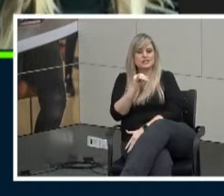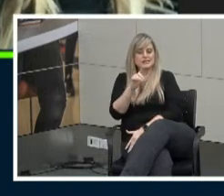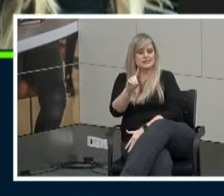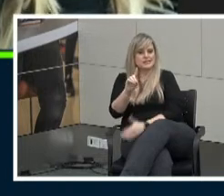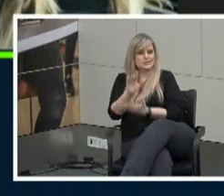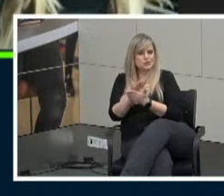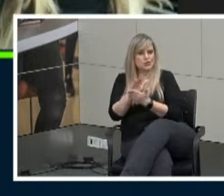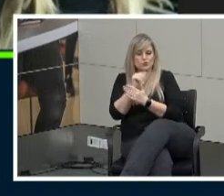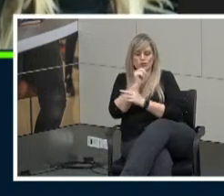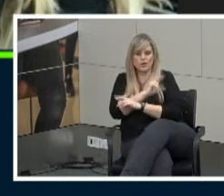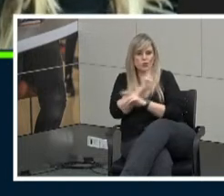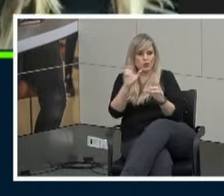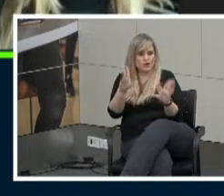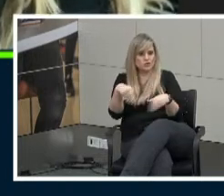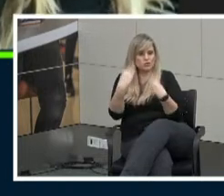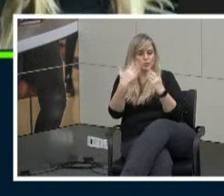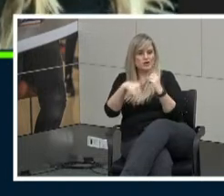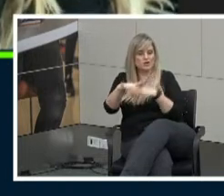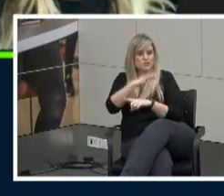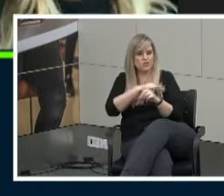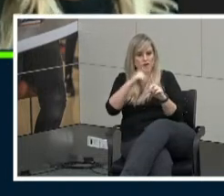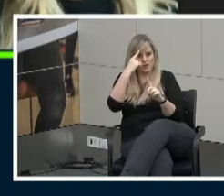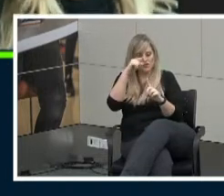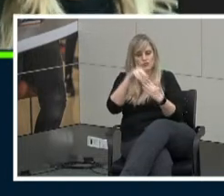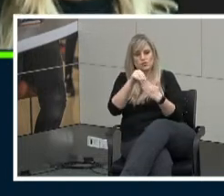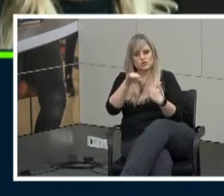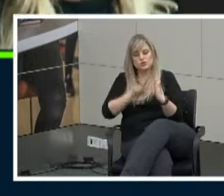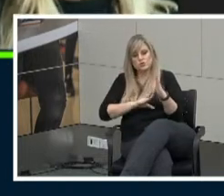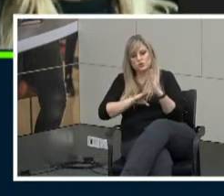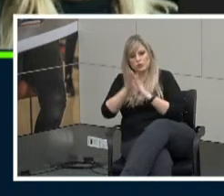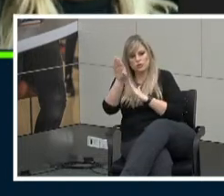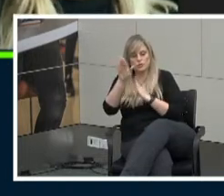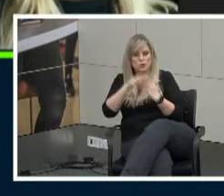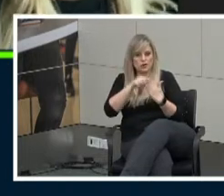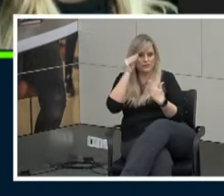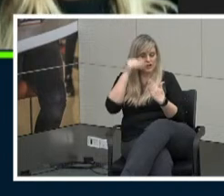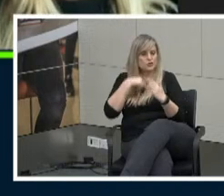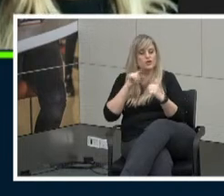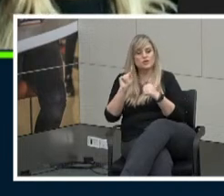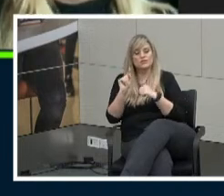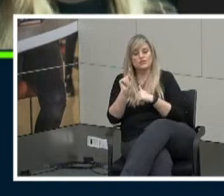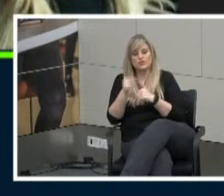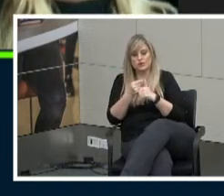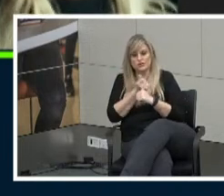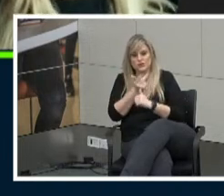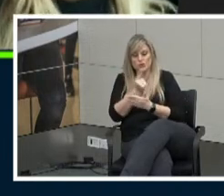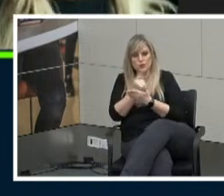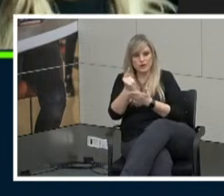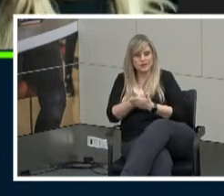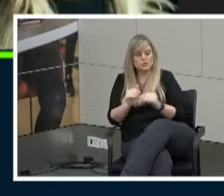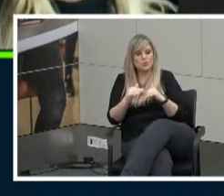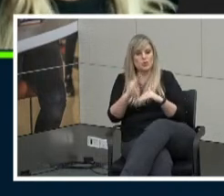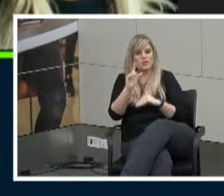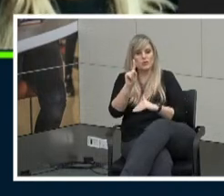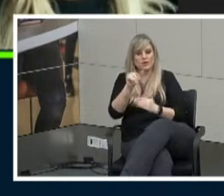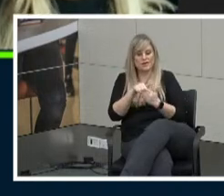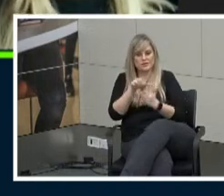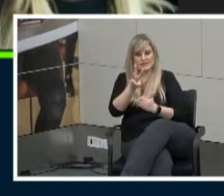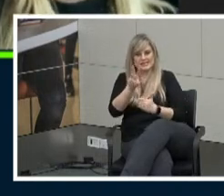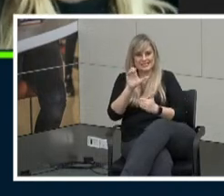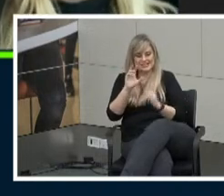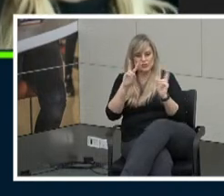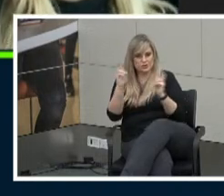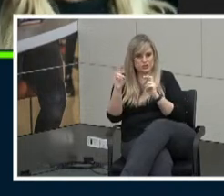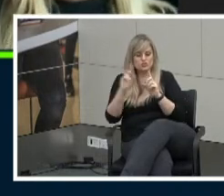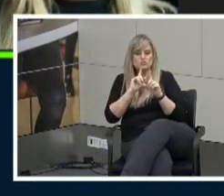provide the environment students needed to learn and thrive in the first few weeks of school year more than 1,600 a track issues were